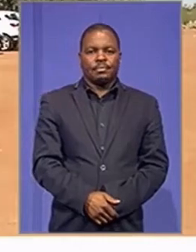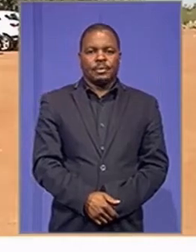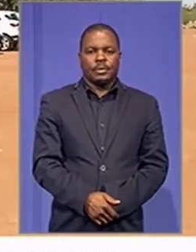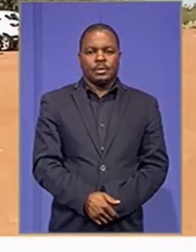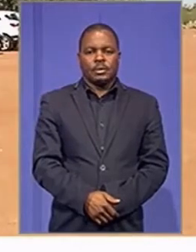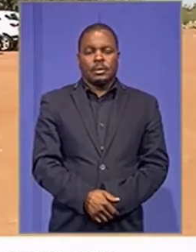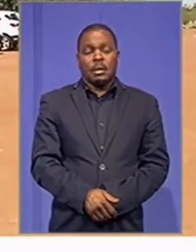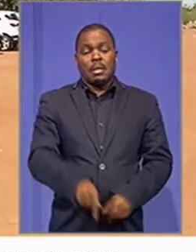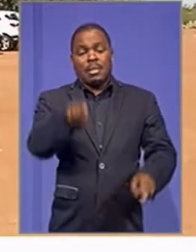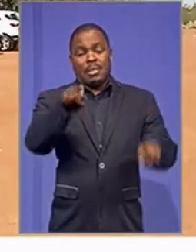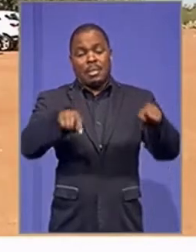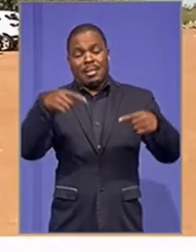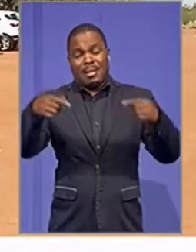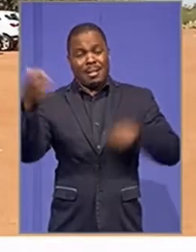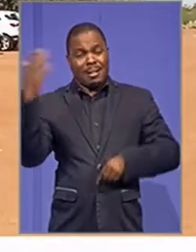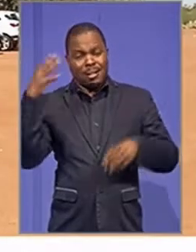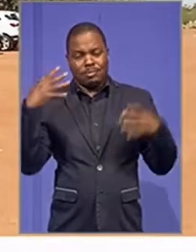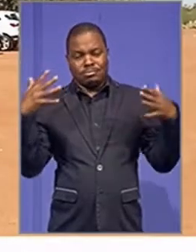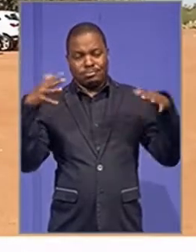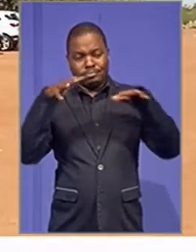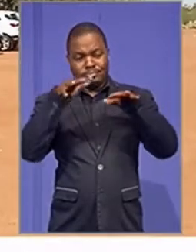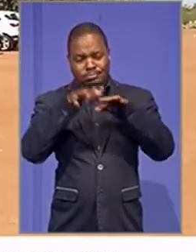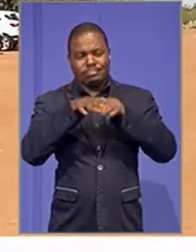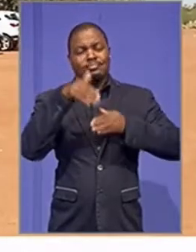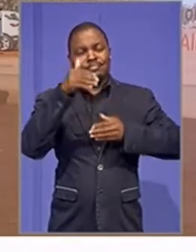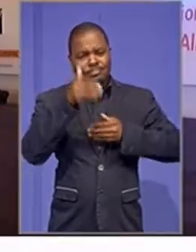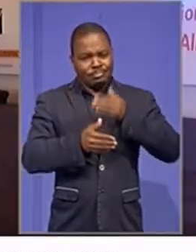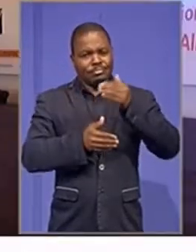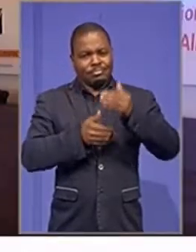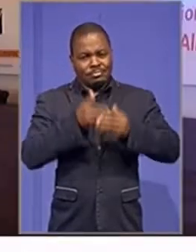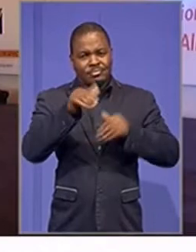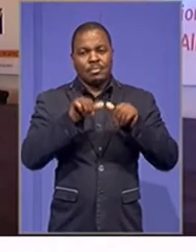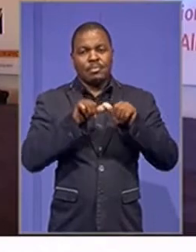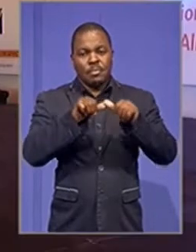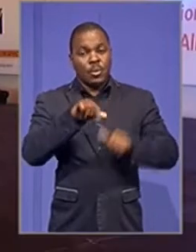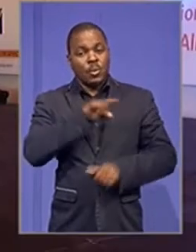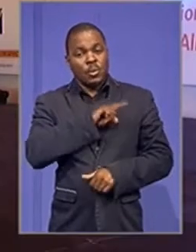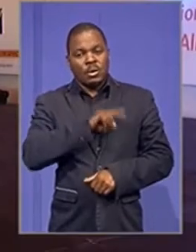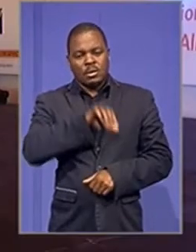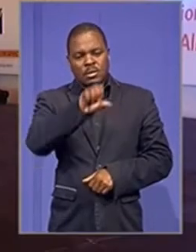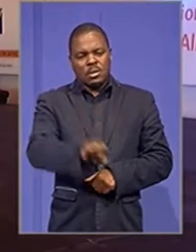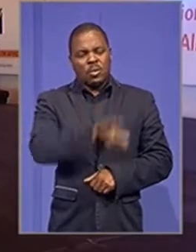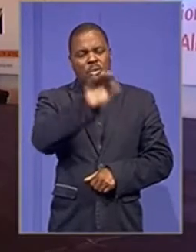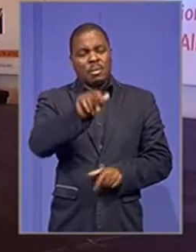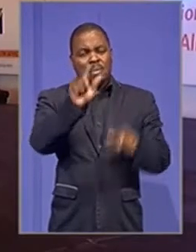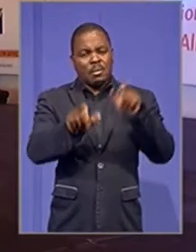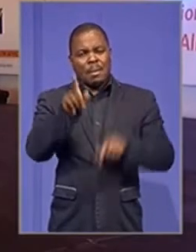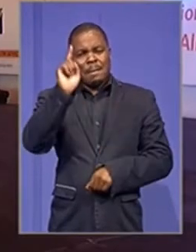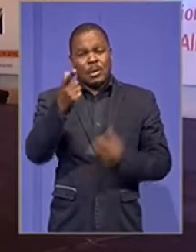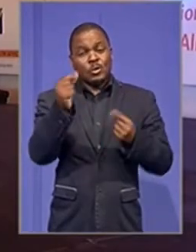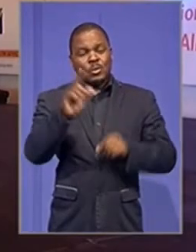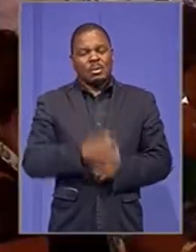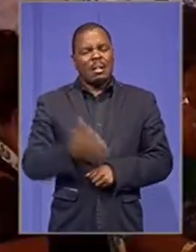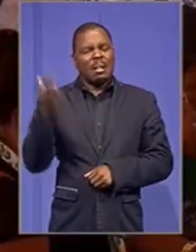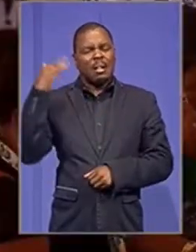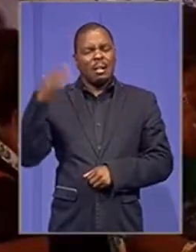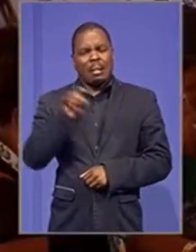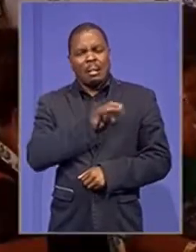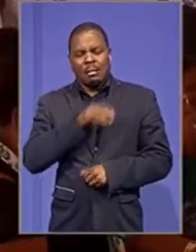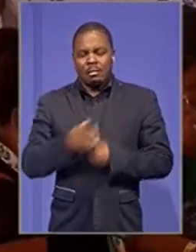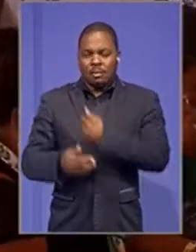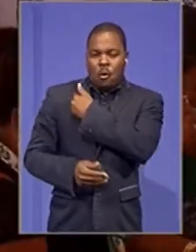taba ya poelano ke selo seo se sa tswela go pele se ke ka ma Afrika borwa a swanela ke go tlogela tsa morago tse o di bakushitse go botlhoko